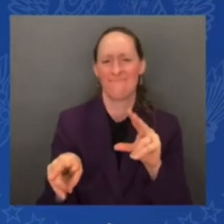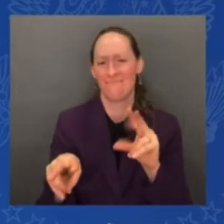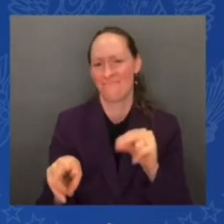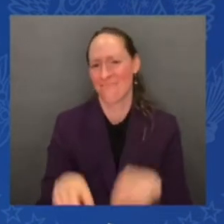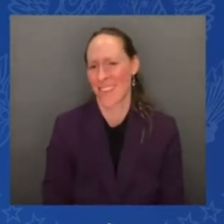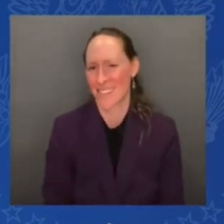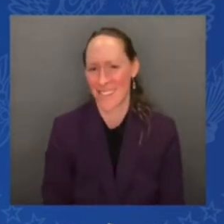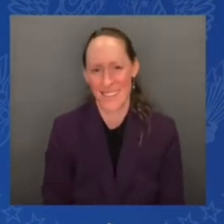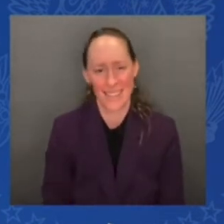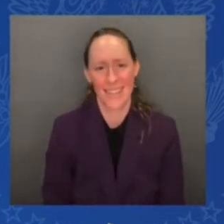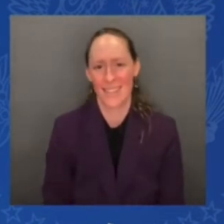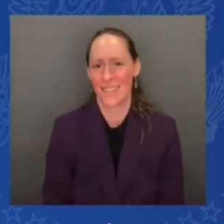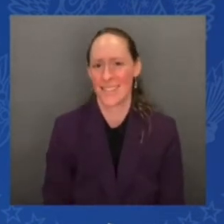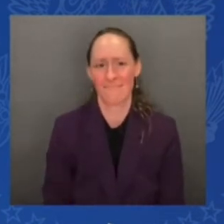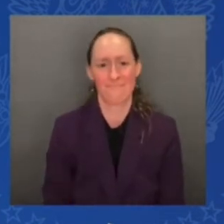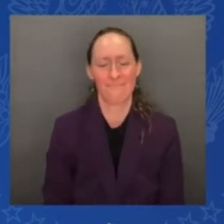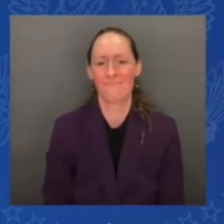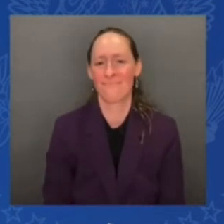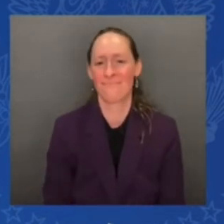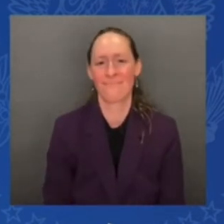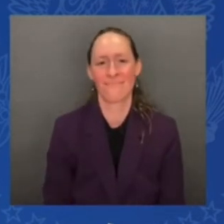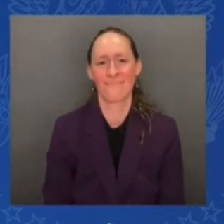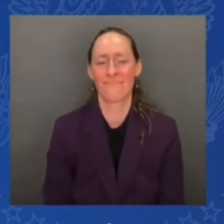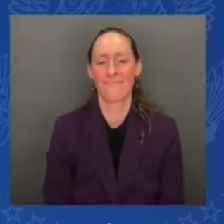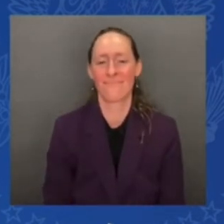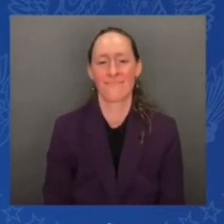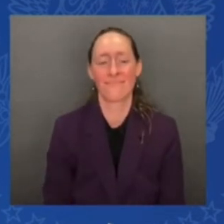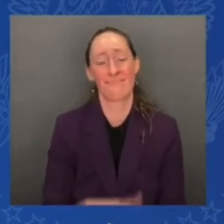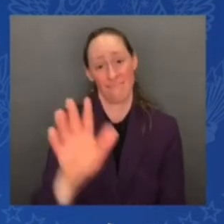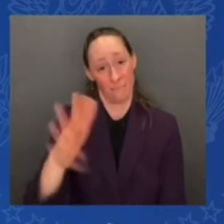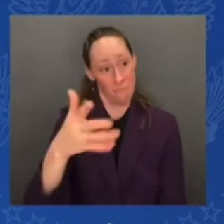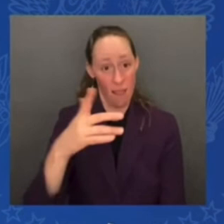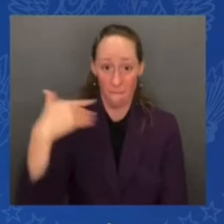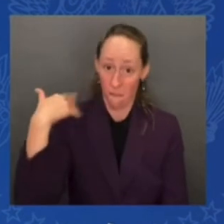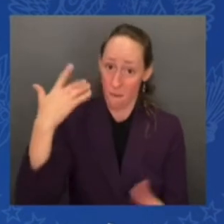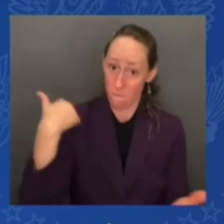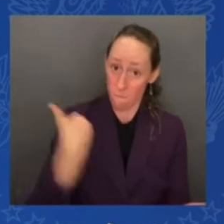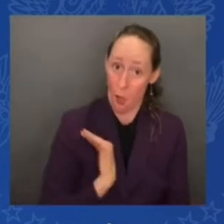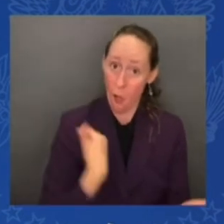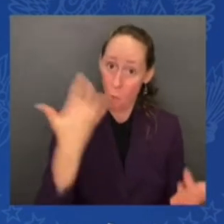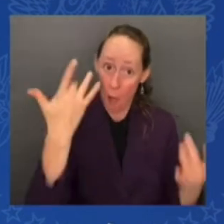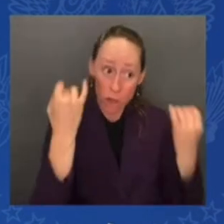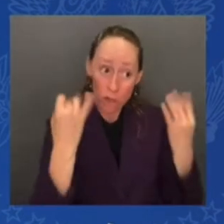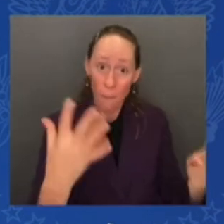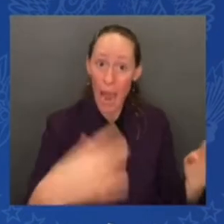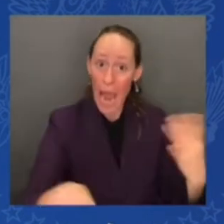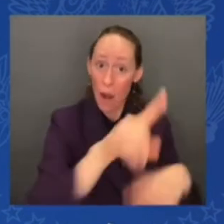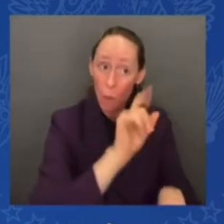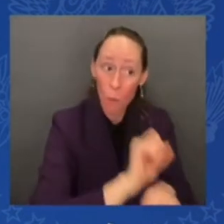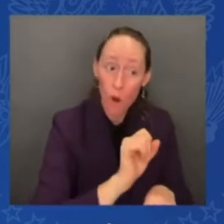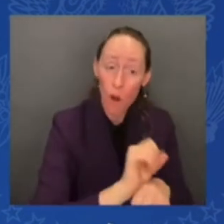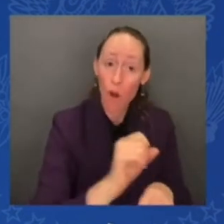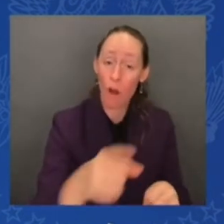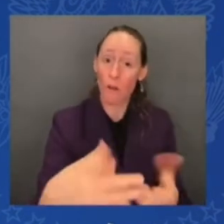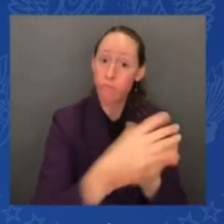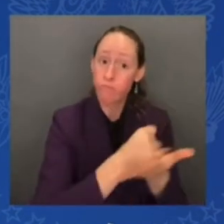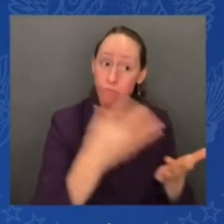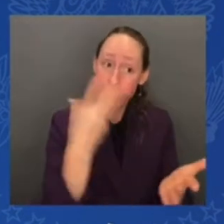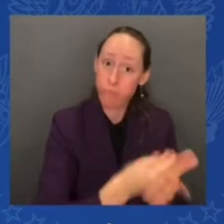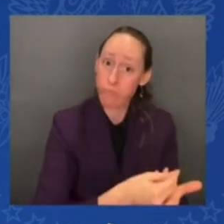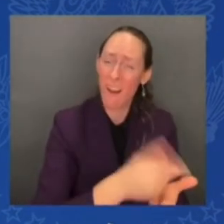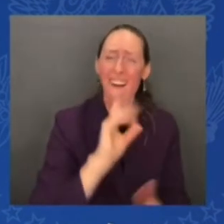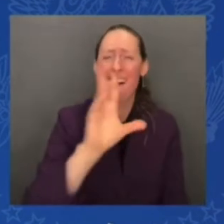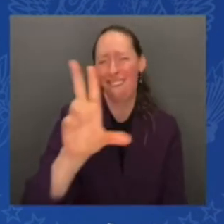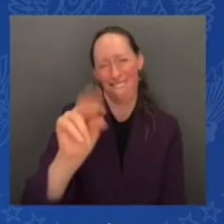people are working, making too much money. That's not the problem. There's a lot of reasons for inflation is up. First, the pandemic. Second, the